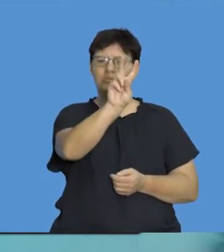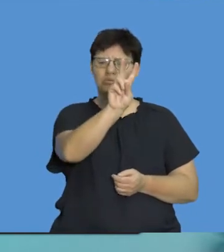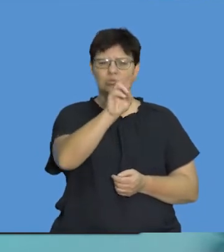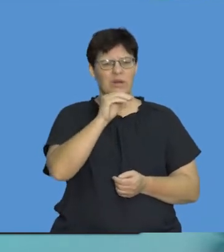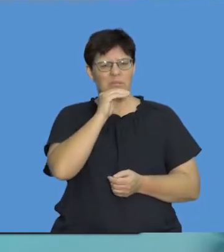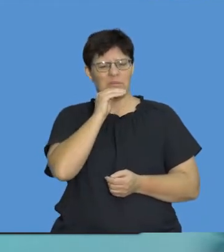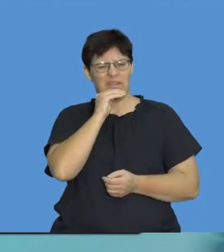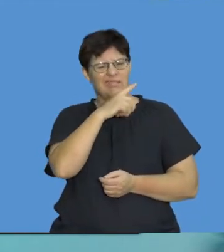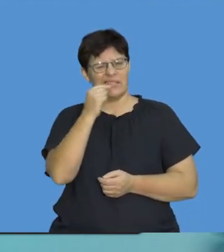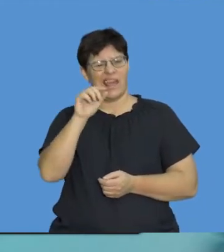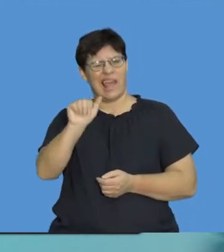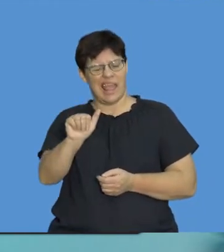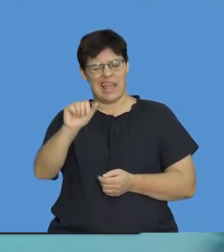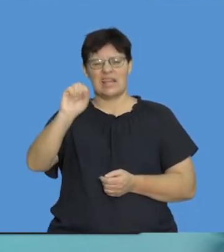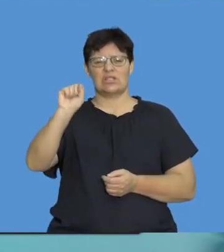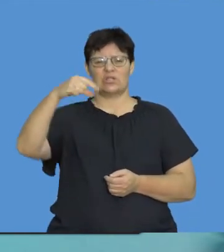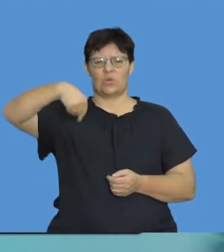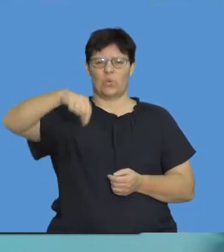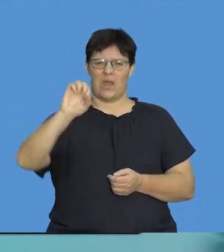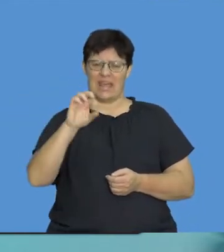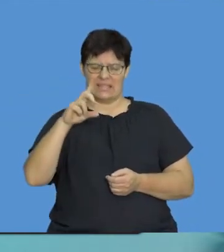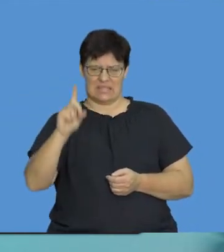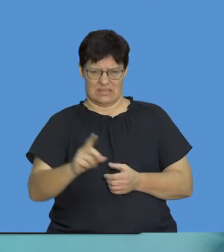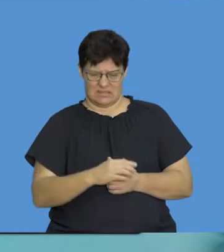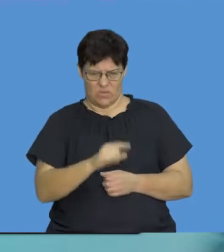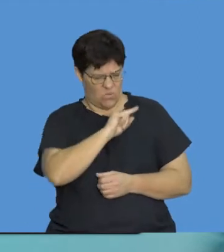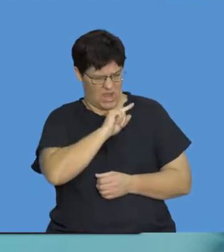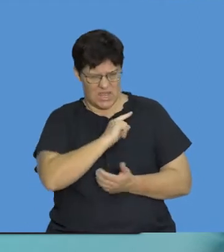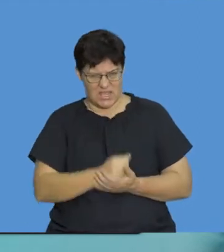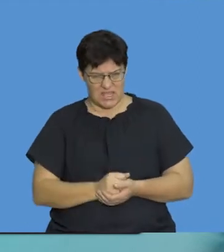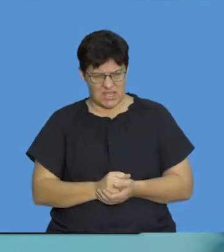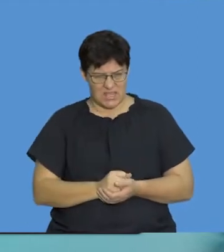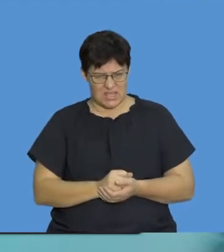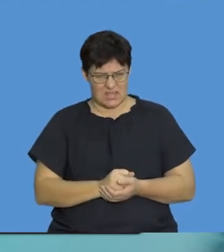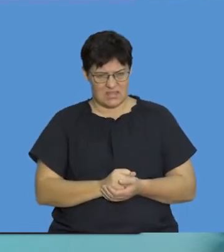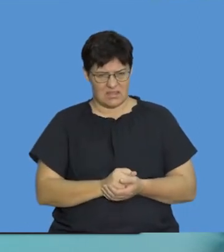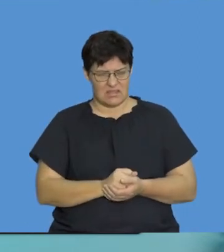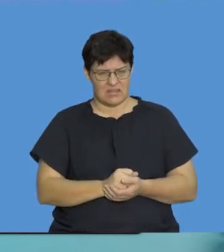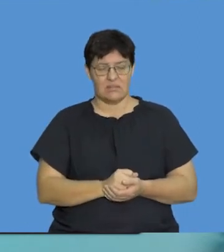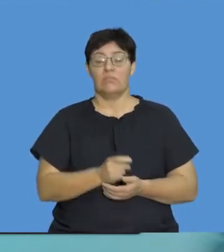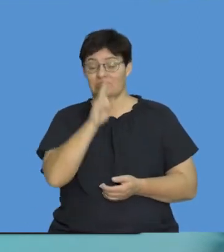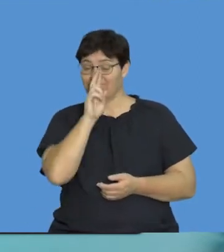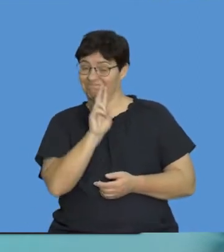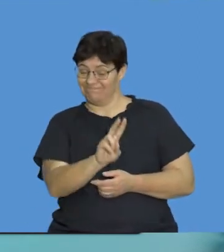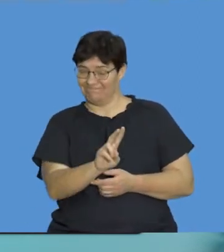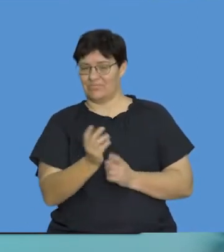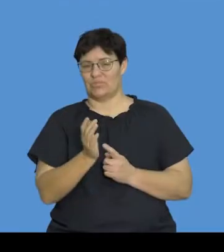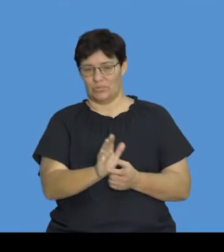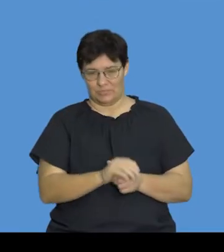2 called a squared? That's what we're going to try and look at in this particular segment of the